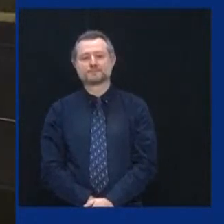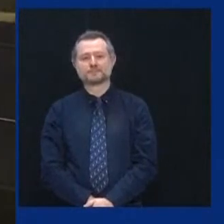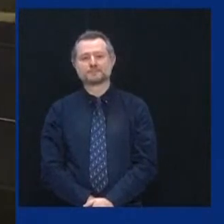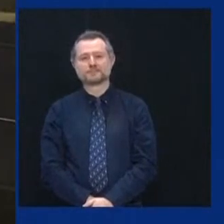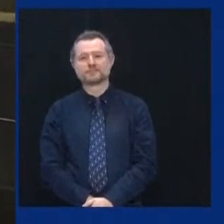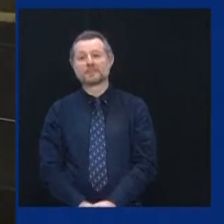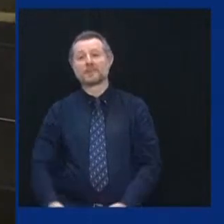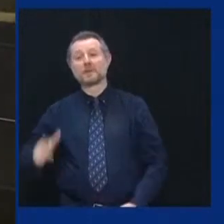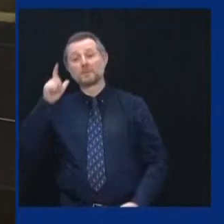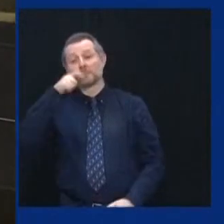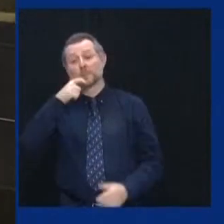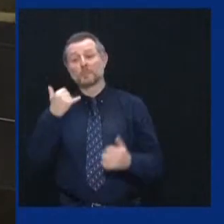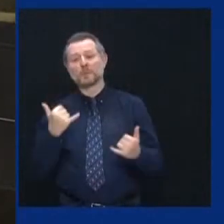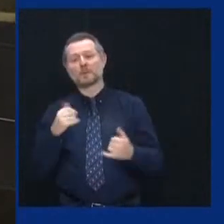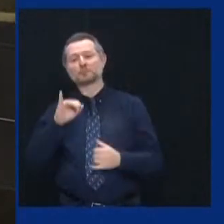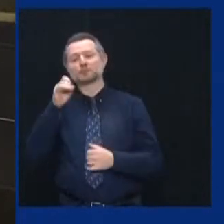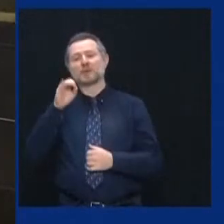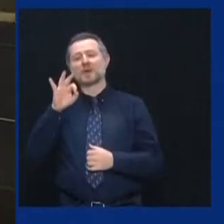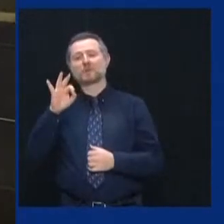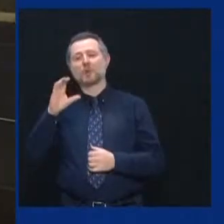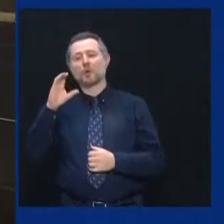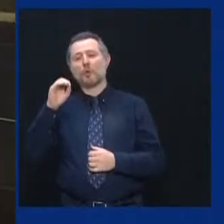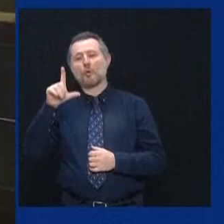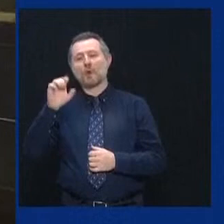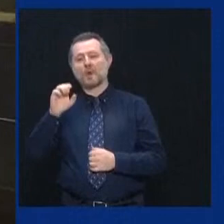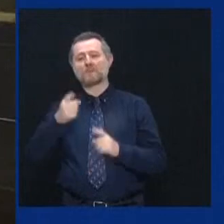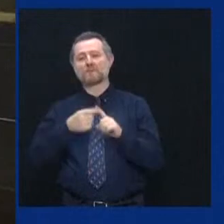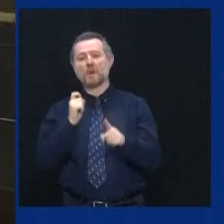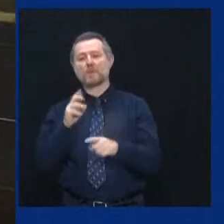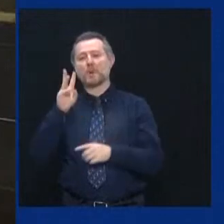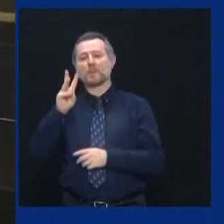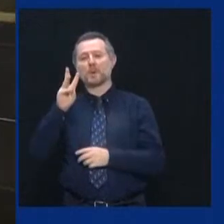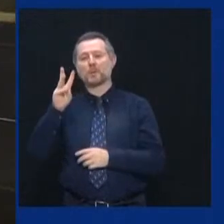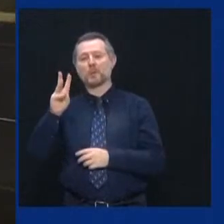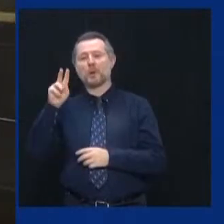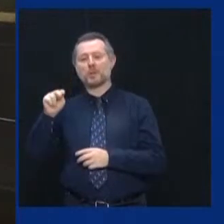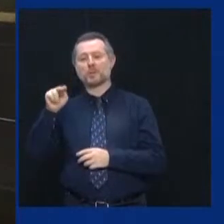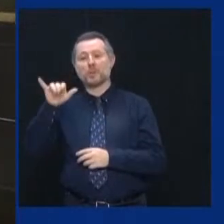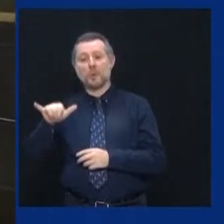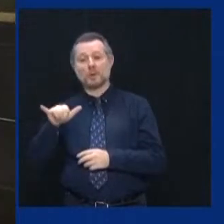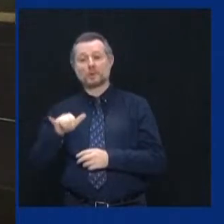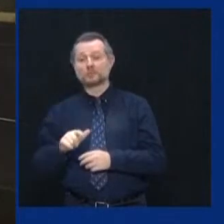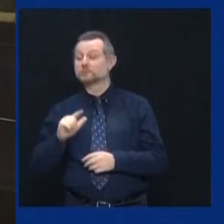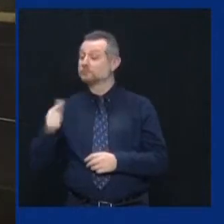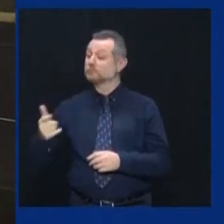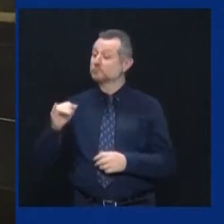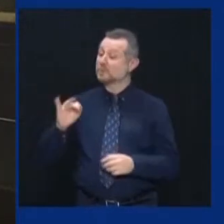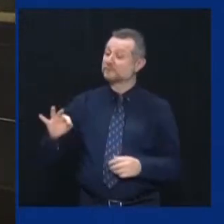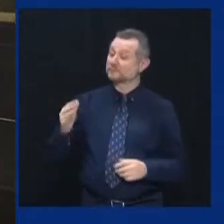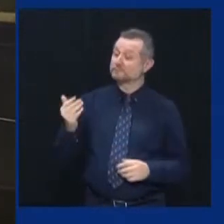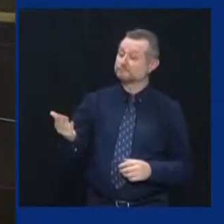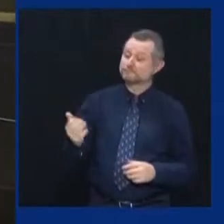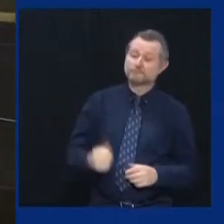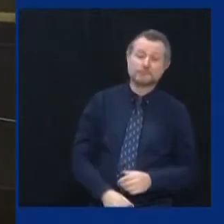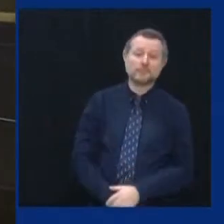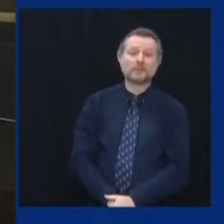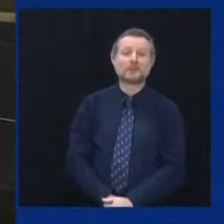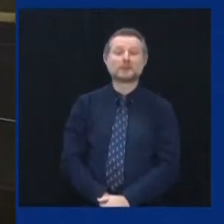Governor, you now have Jeff Cole from WWNY. Jeff, your line is now open. Please unmute your microphone.